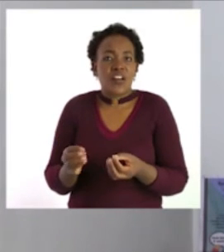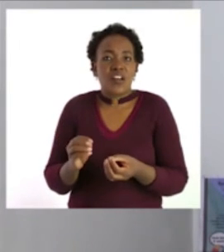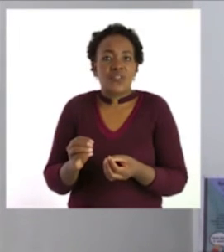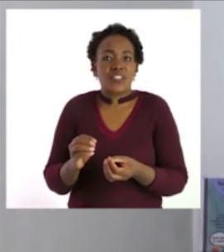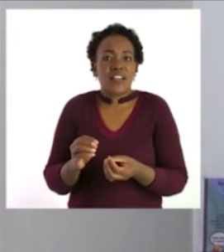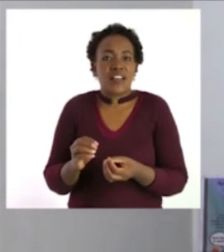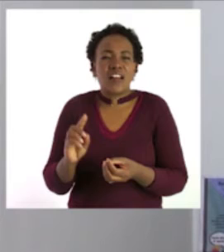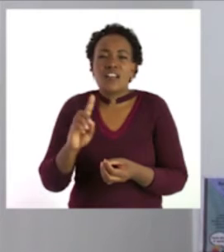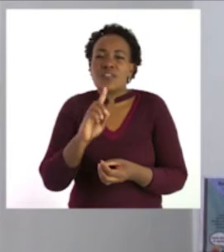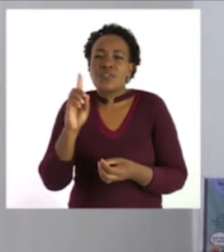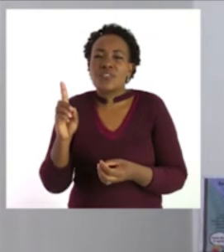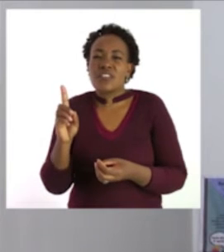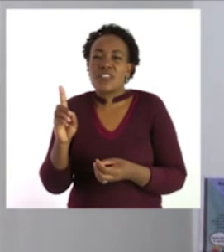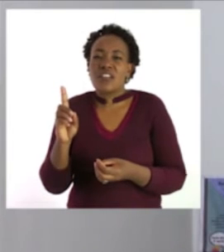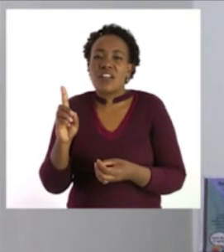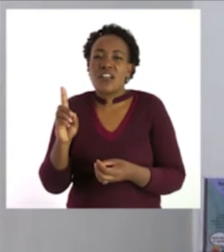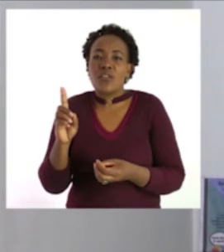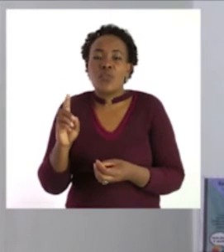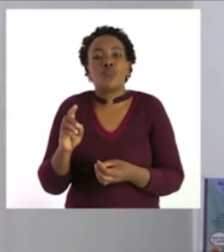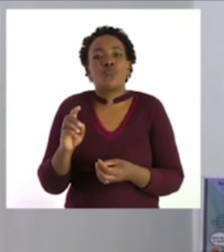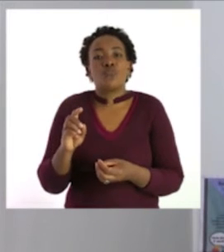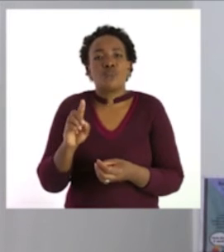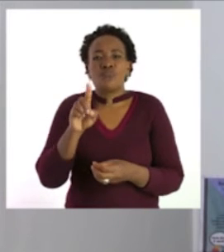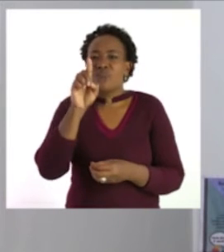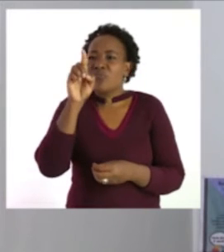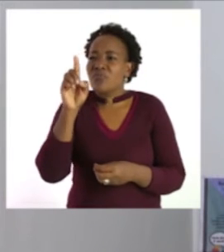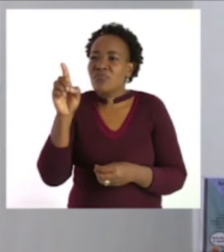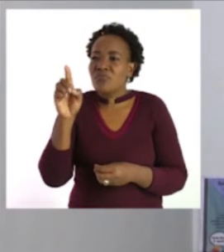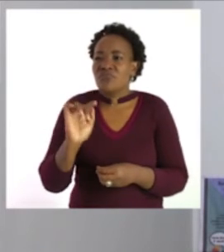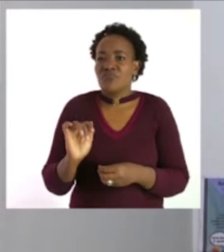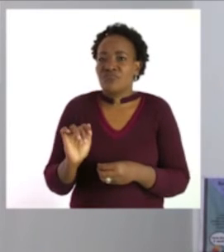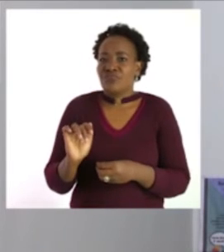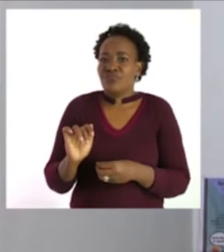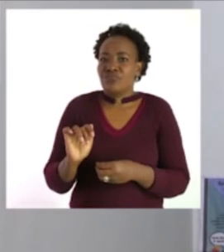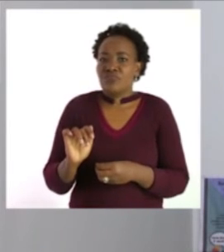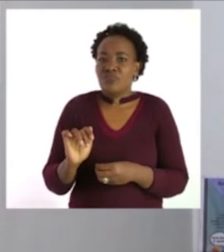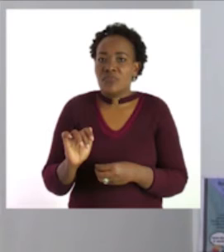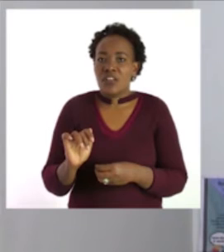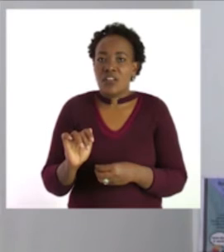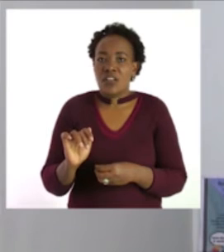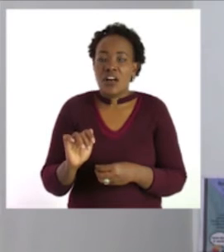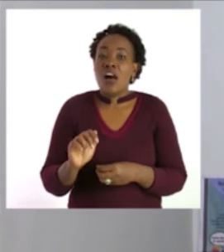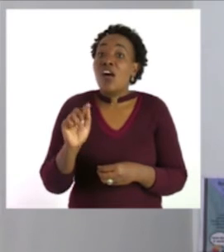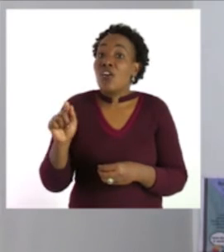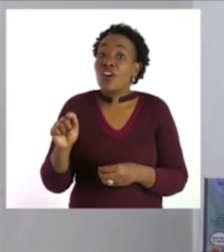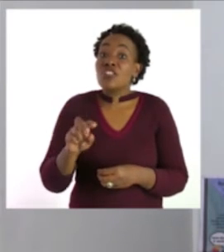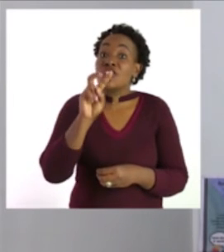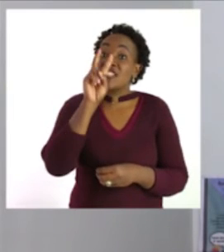We go and check here at the letters, then we take